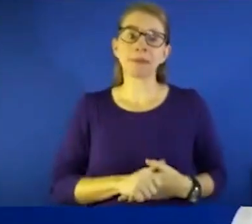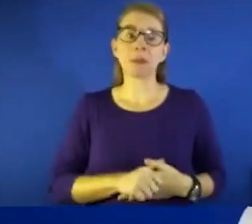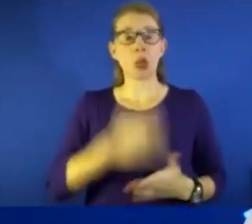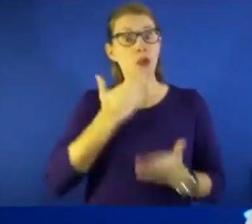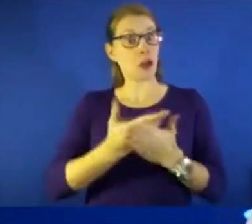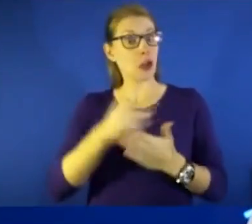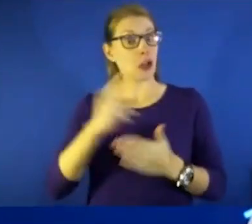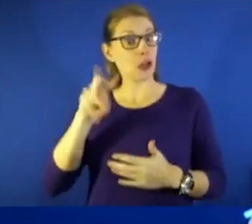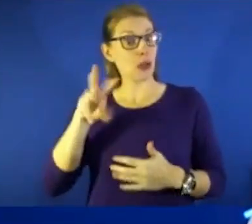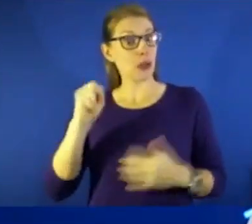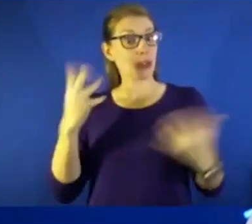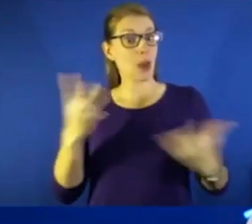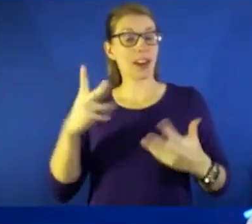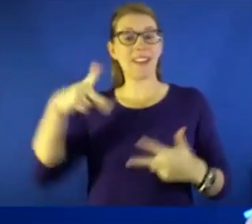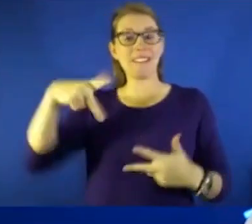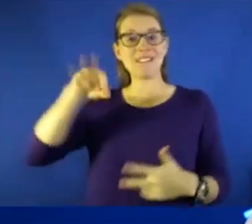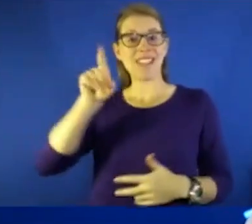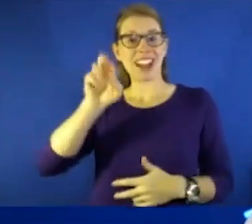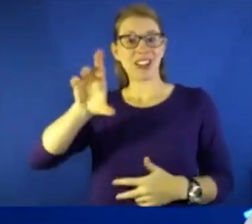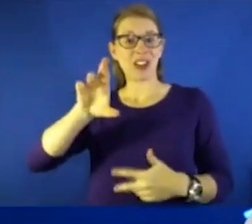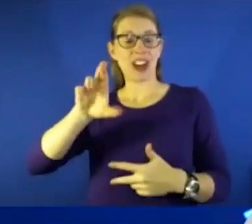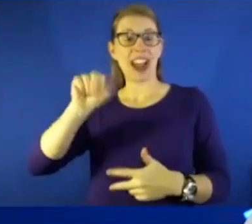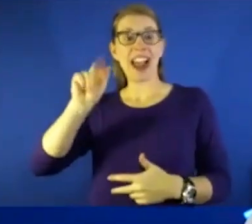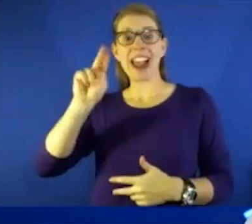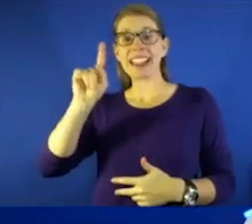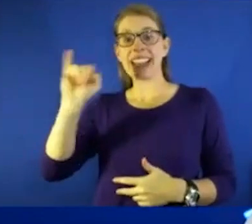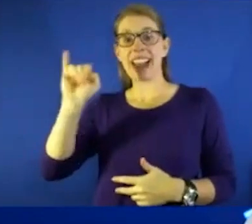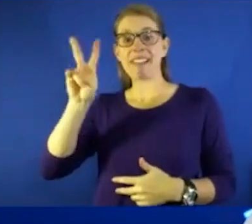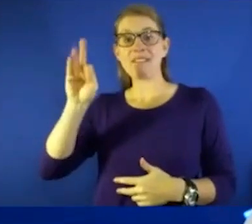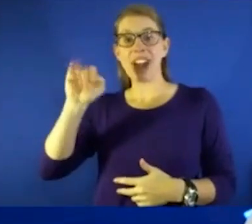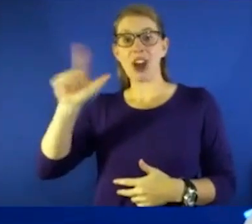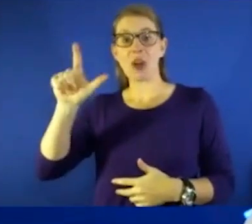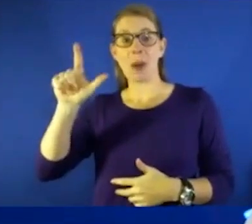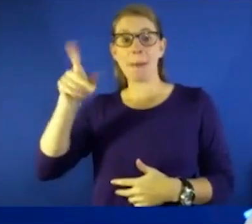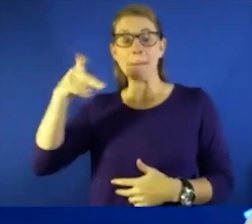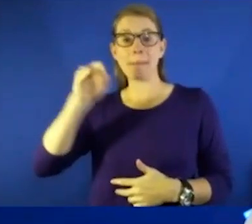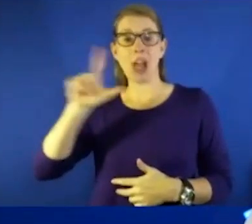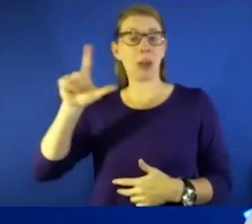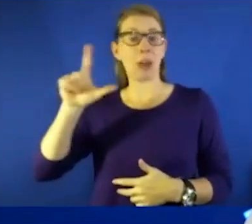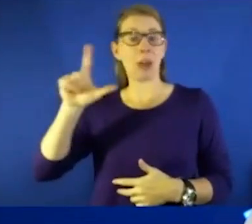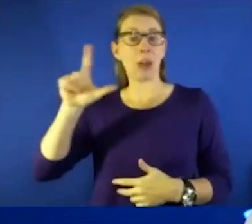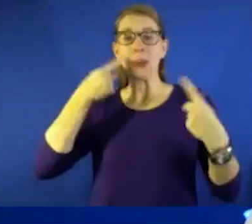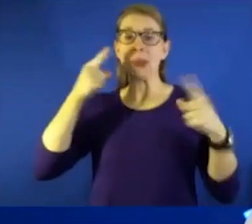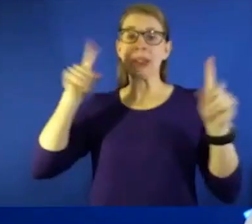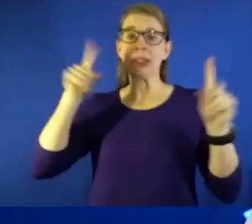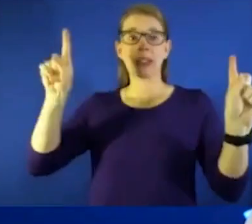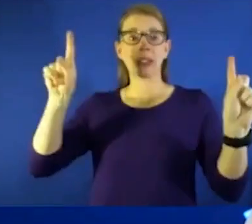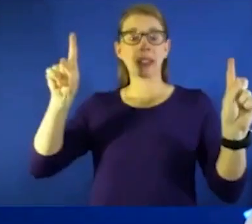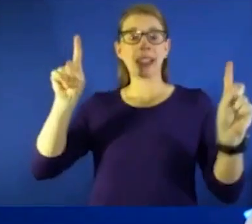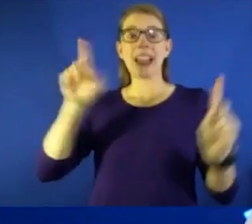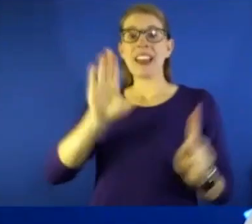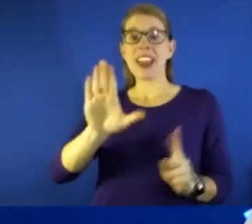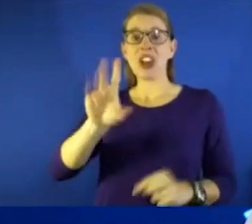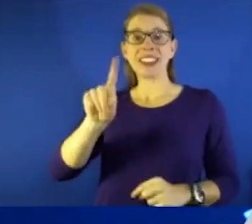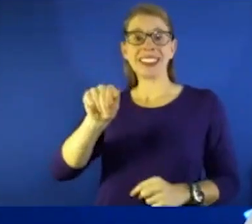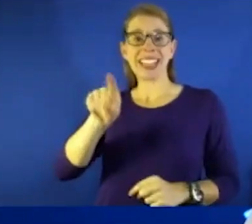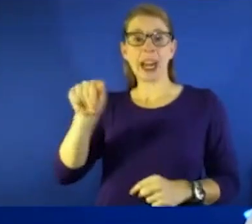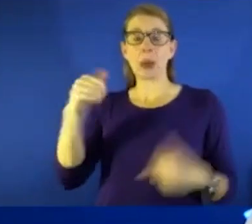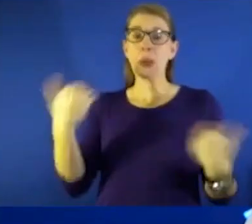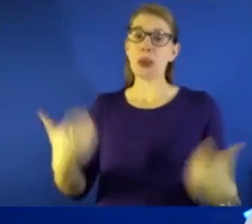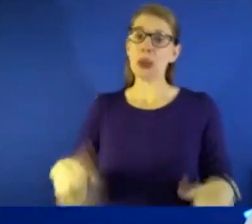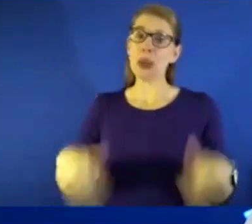the Pfizer antiviral pill knocked it out of the park. They released their data is anywhere near as good as what they said it was going to